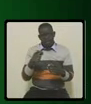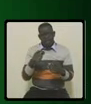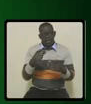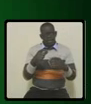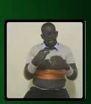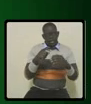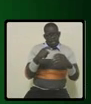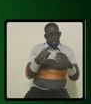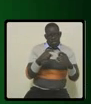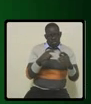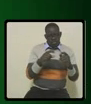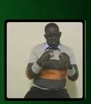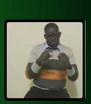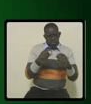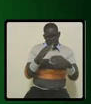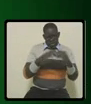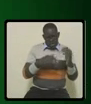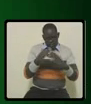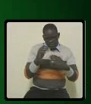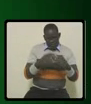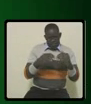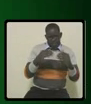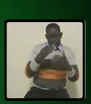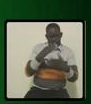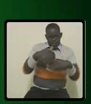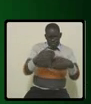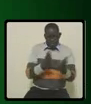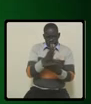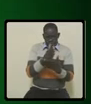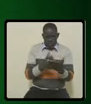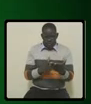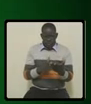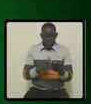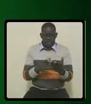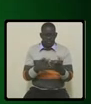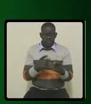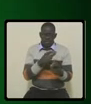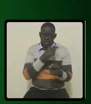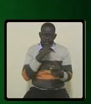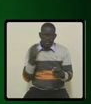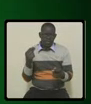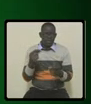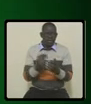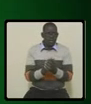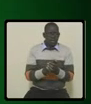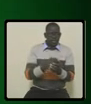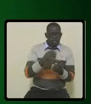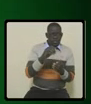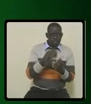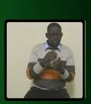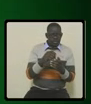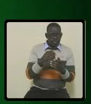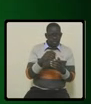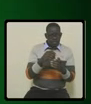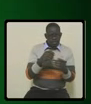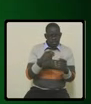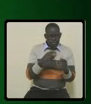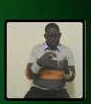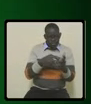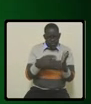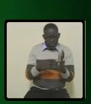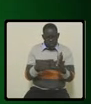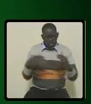mountain which is formed along a destructive plate boundary is called a peripheral fold mountain. Periphery